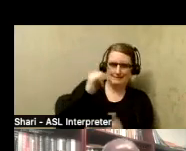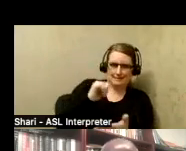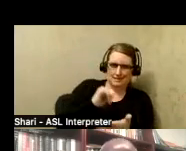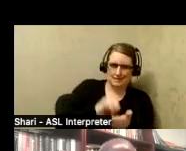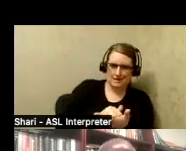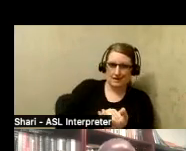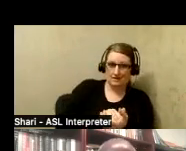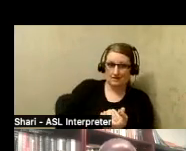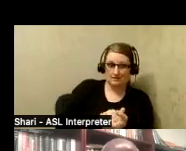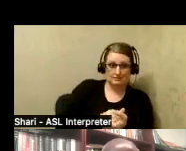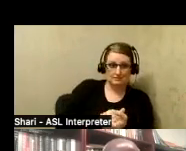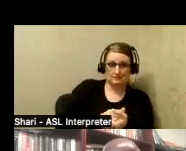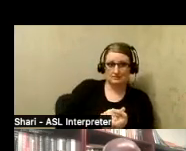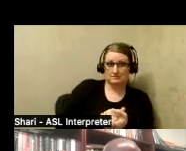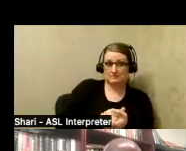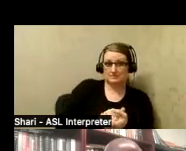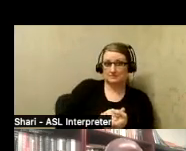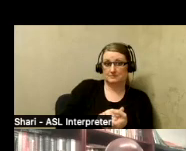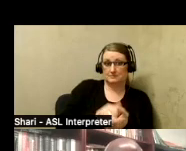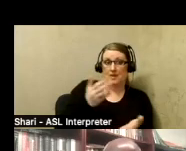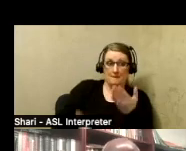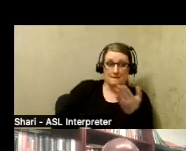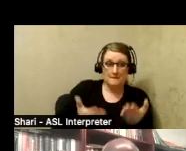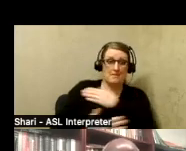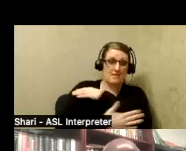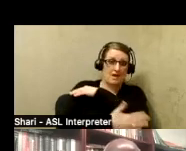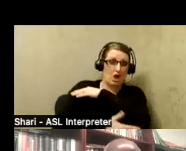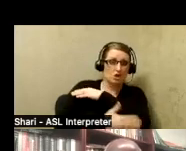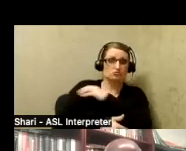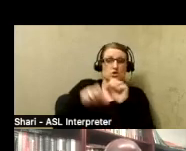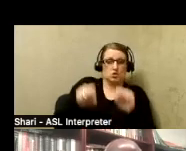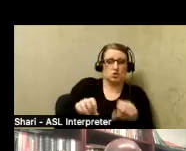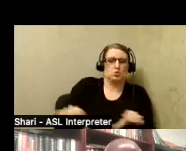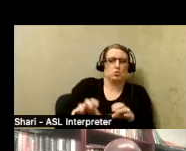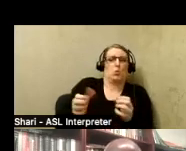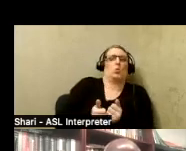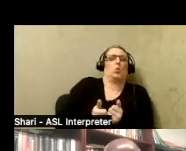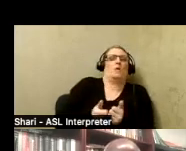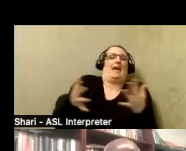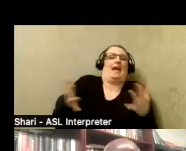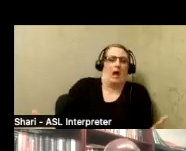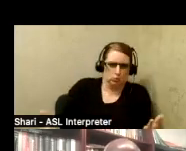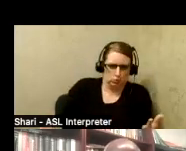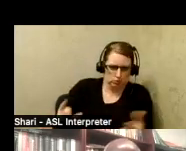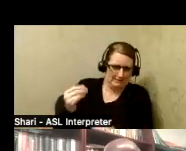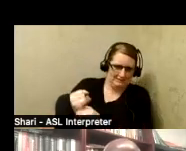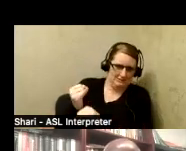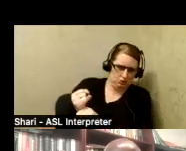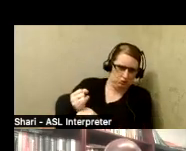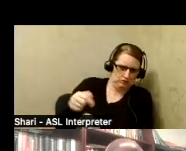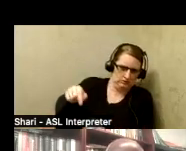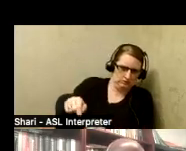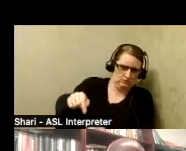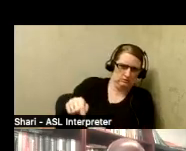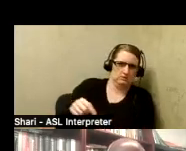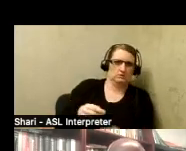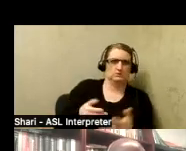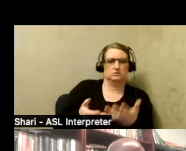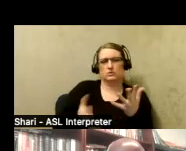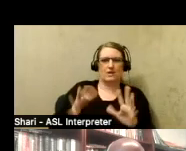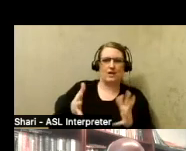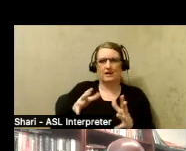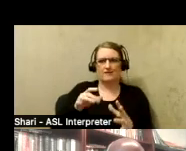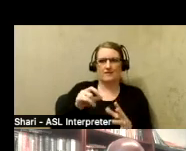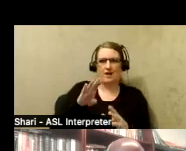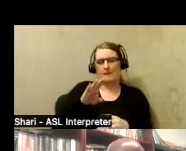maybe the country could do without institutions now, insofar as there's instead this biochemical sort